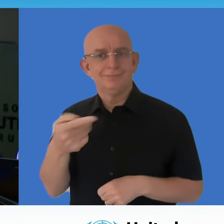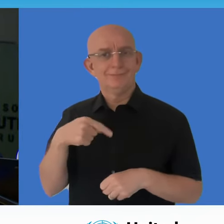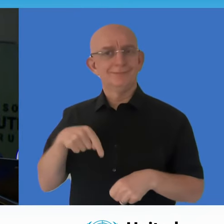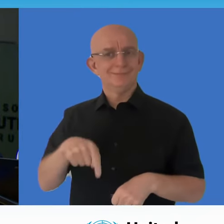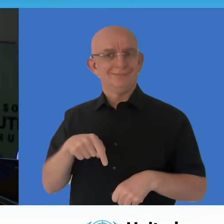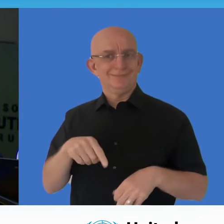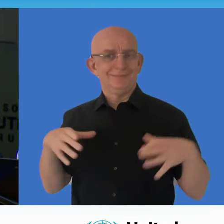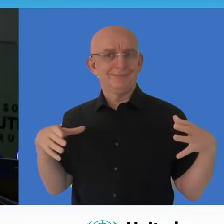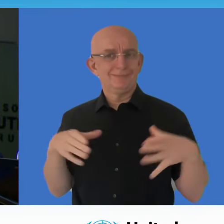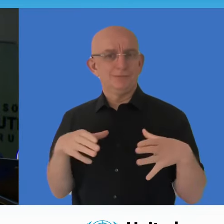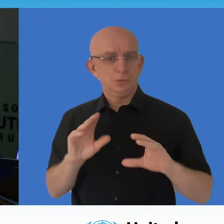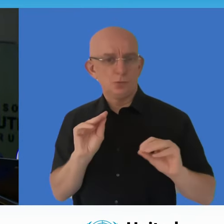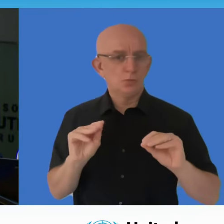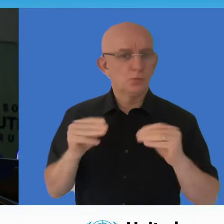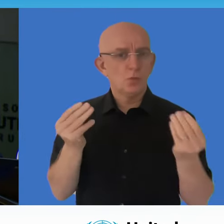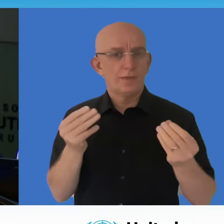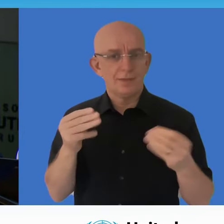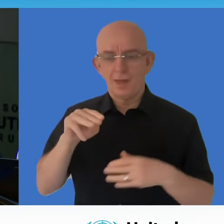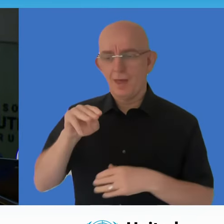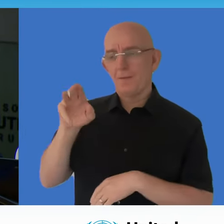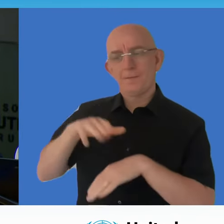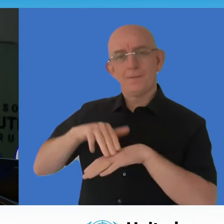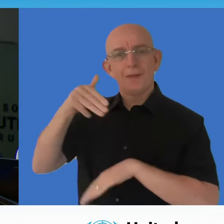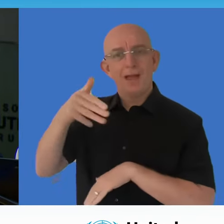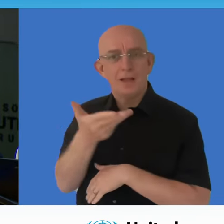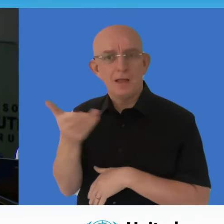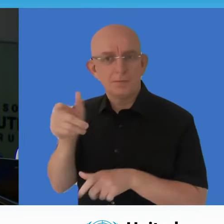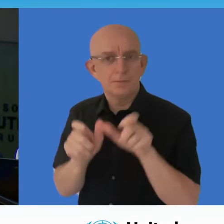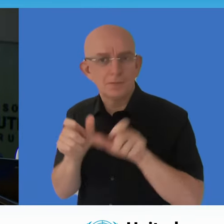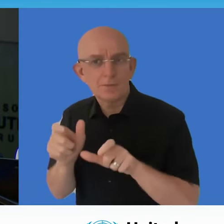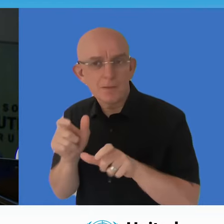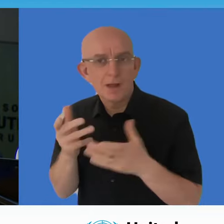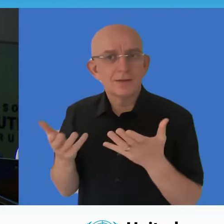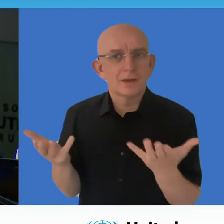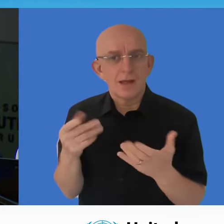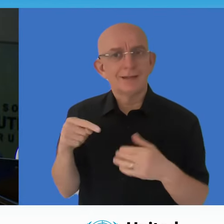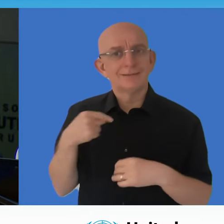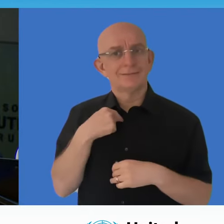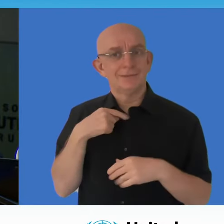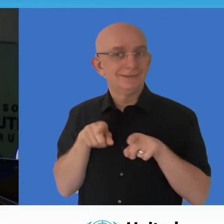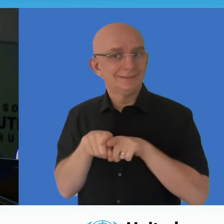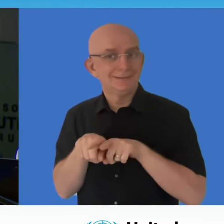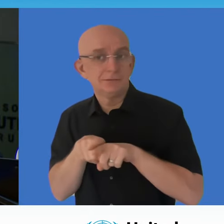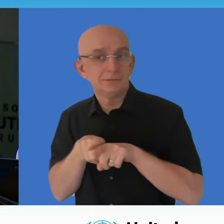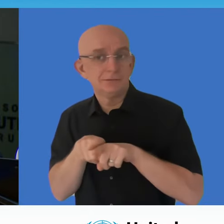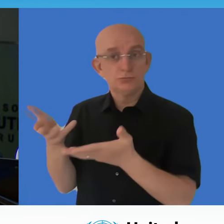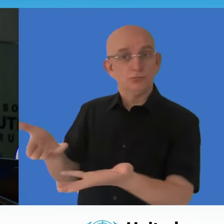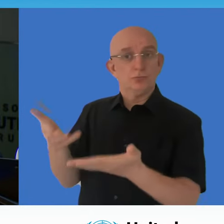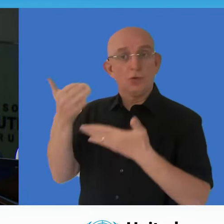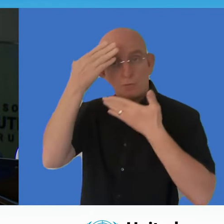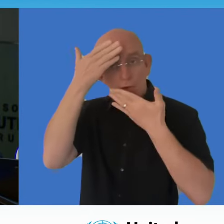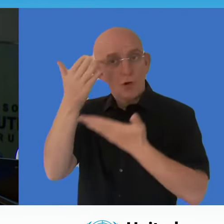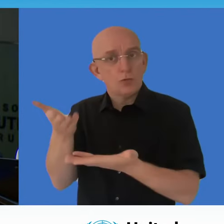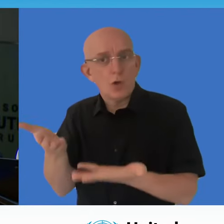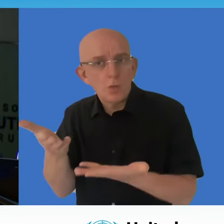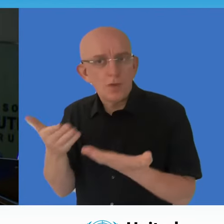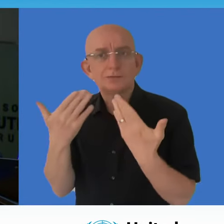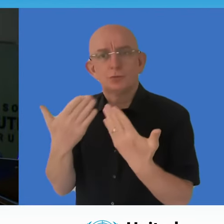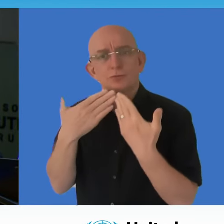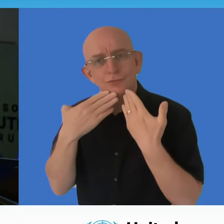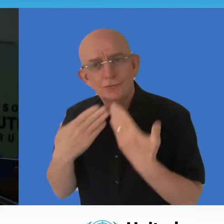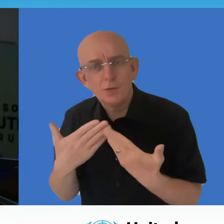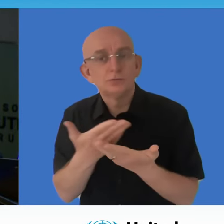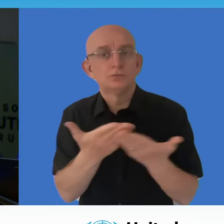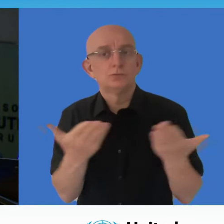panel, because I also have my sister from Morocco here as well. So I thank you for raising such a crucial